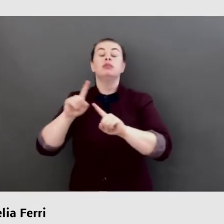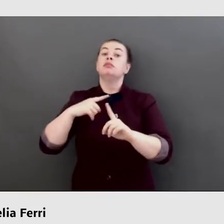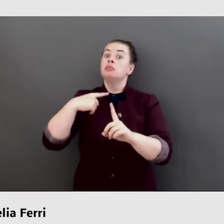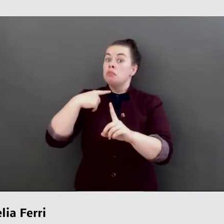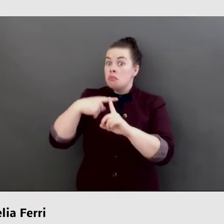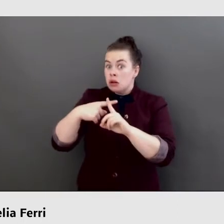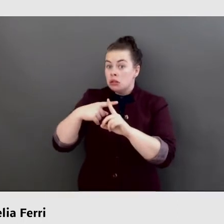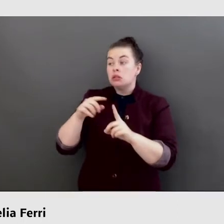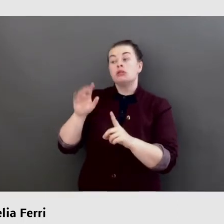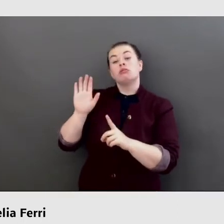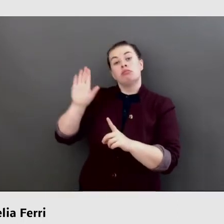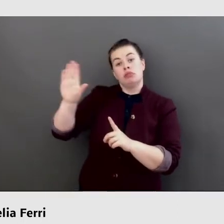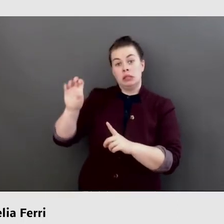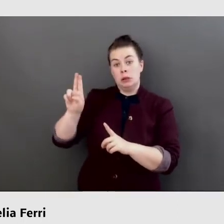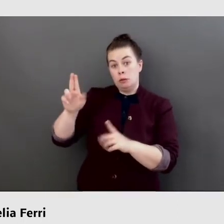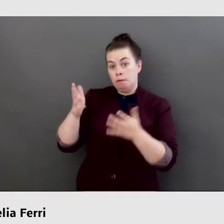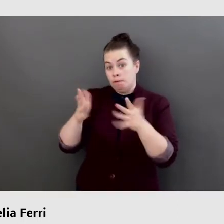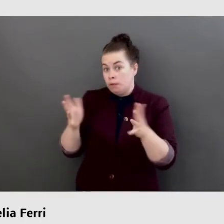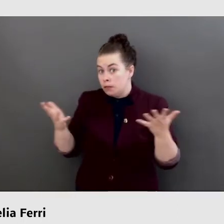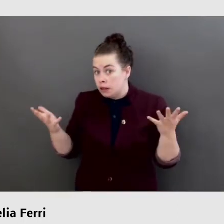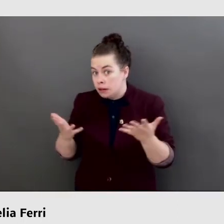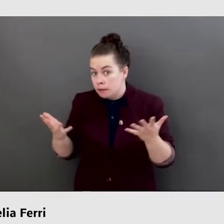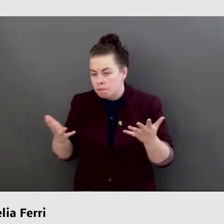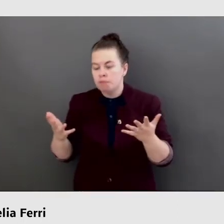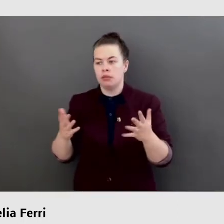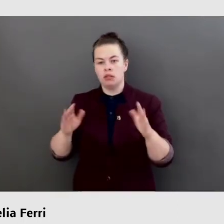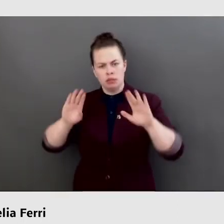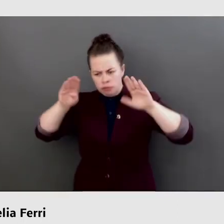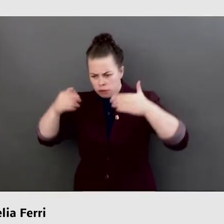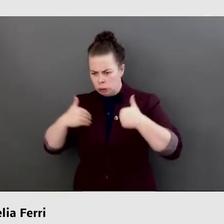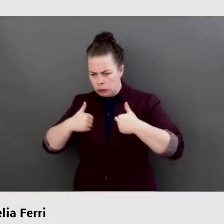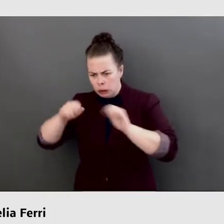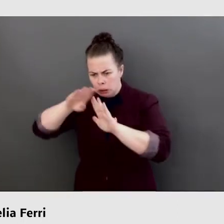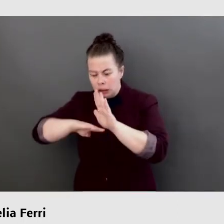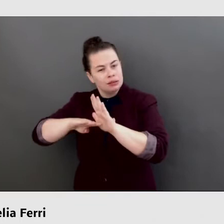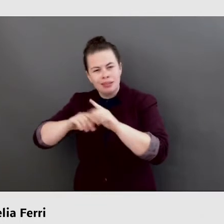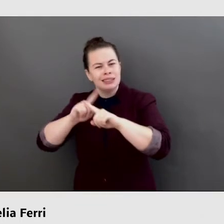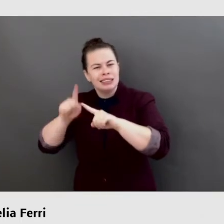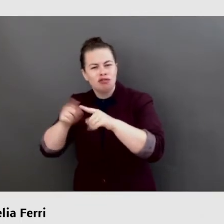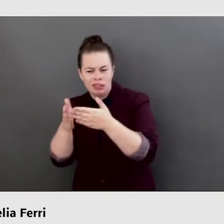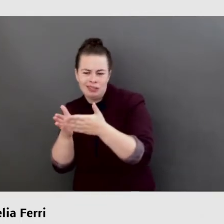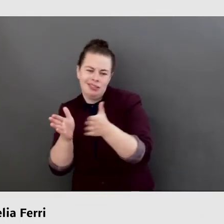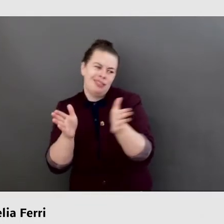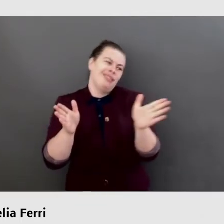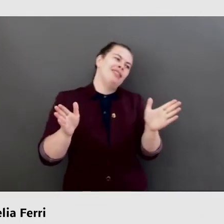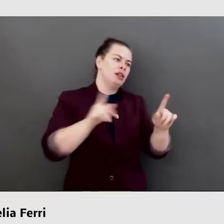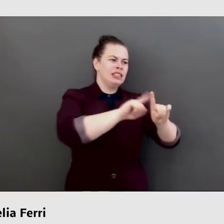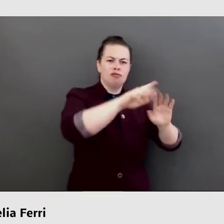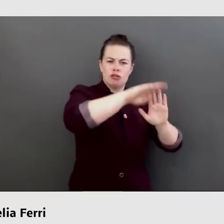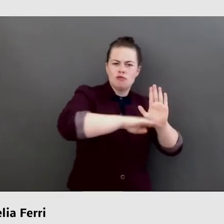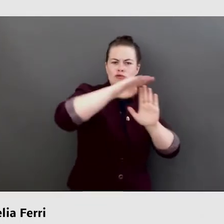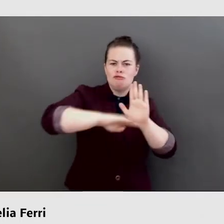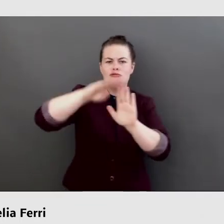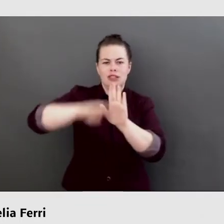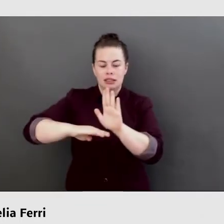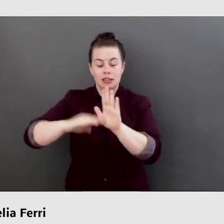been used, but also the EU has resorted to different types of